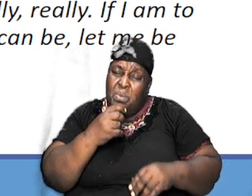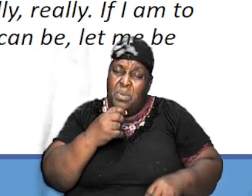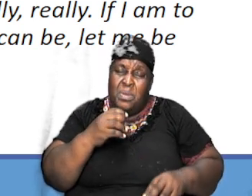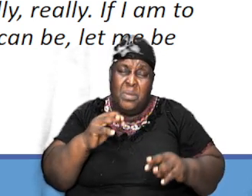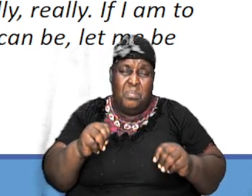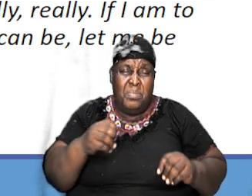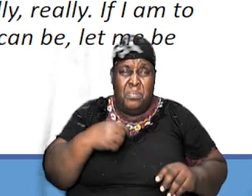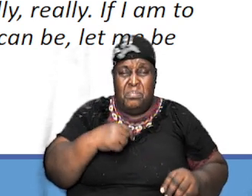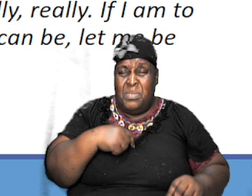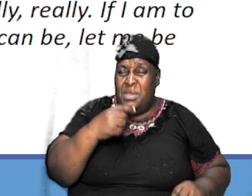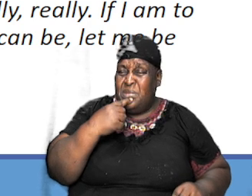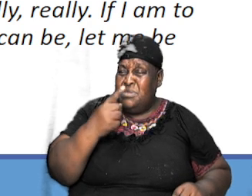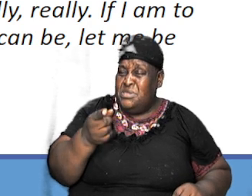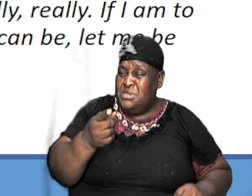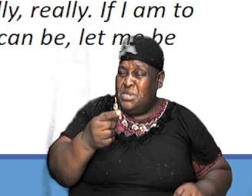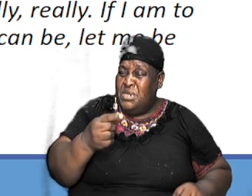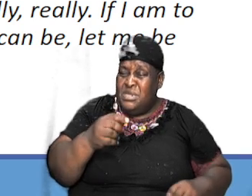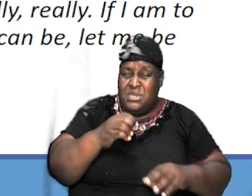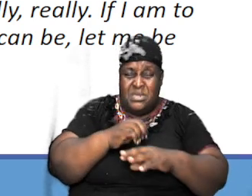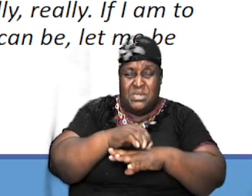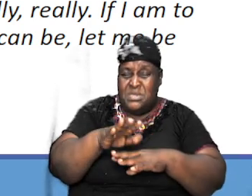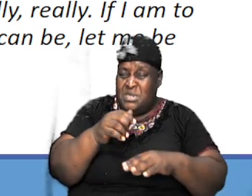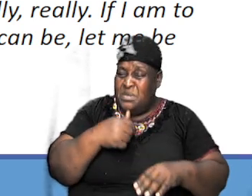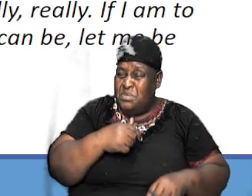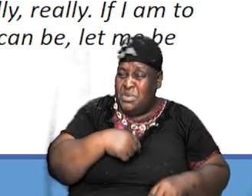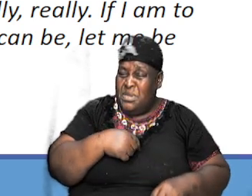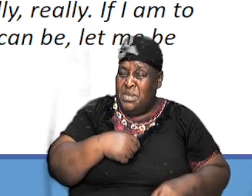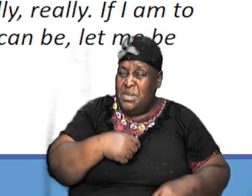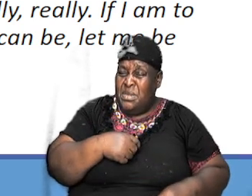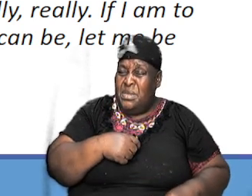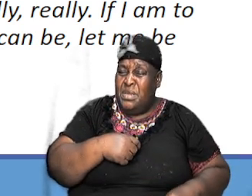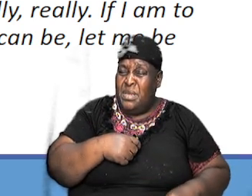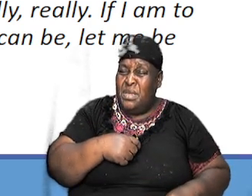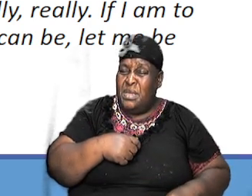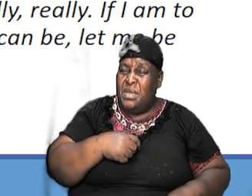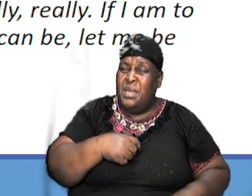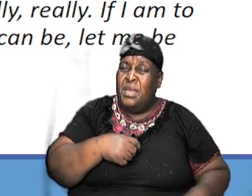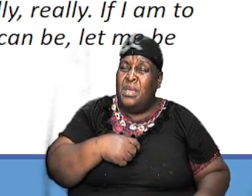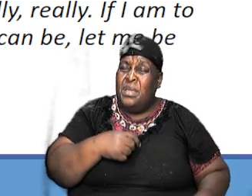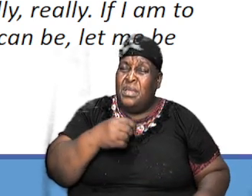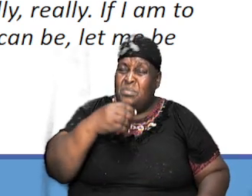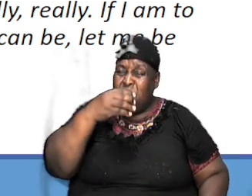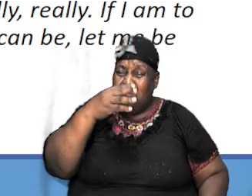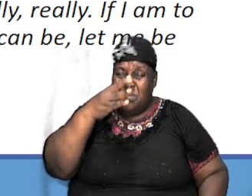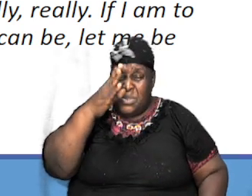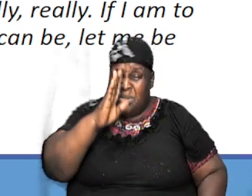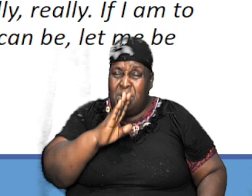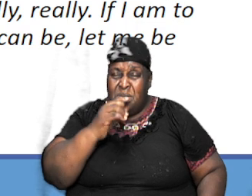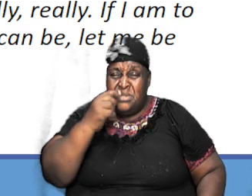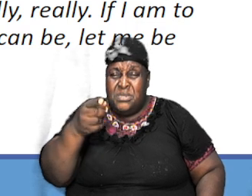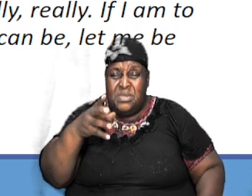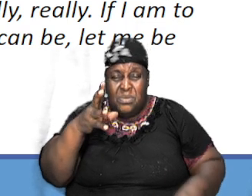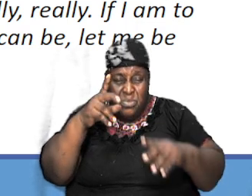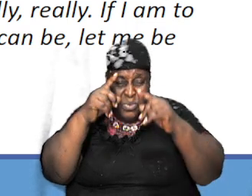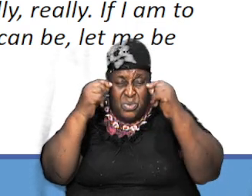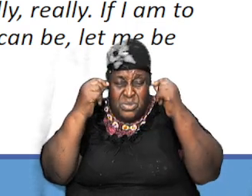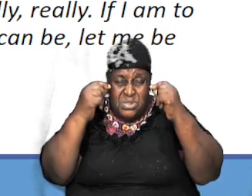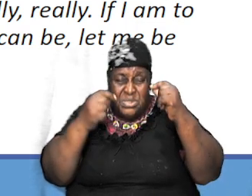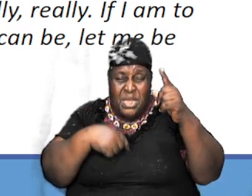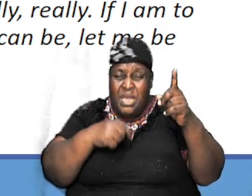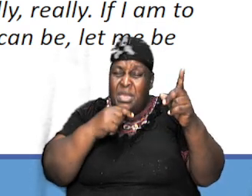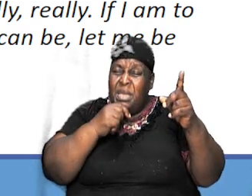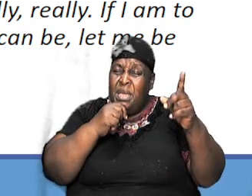me? And God said to Moses, I am that I am. And he